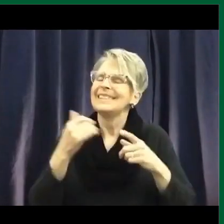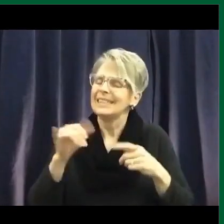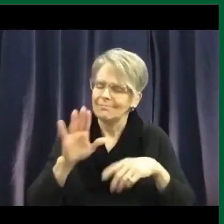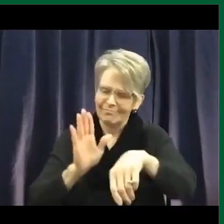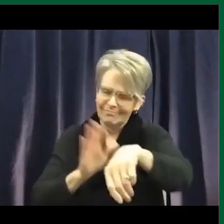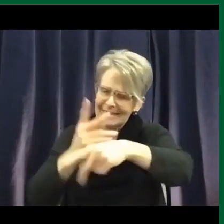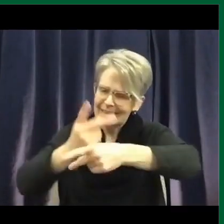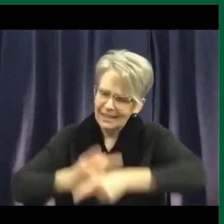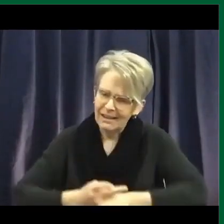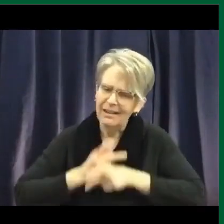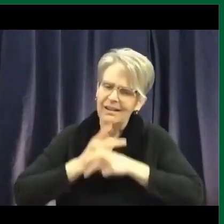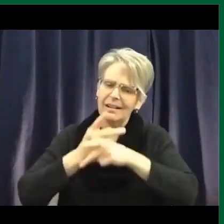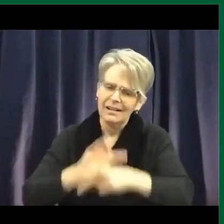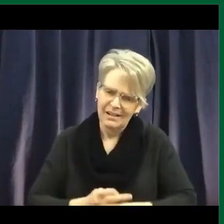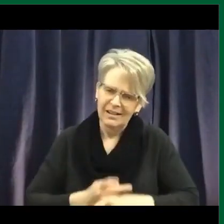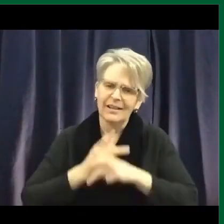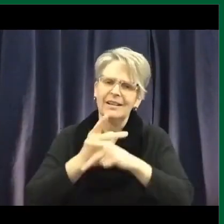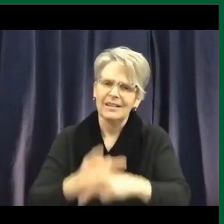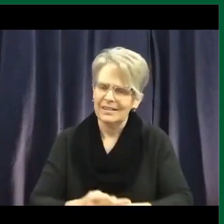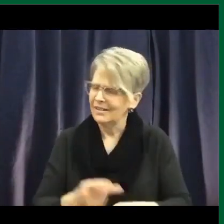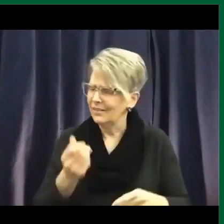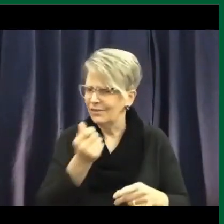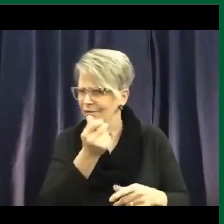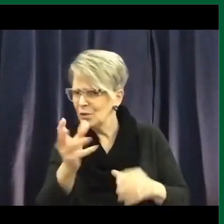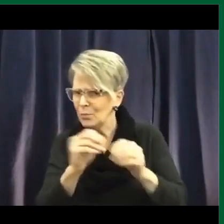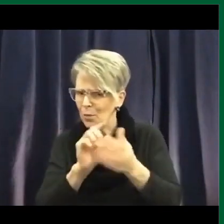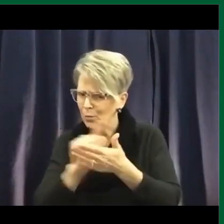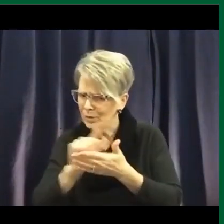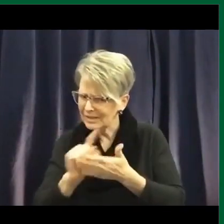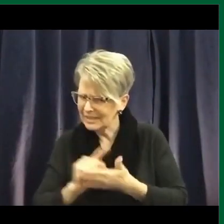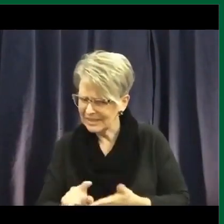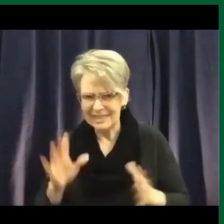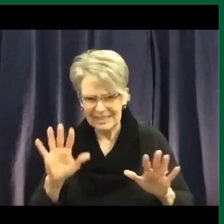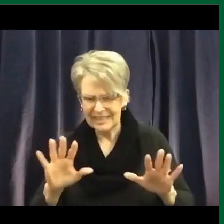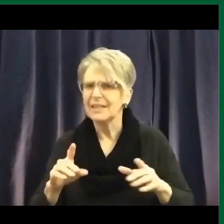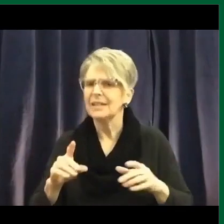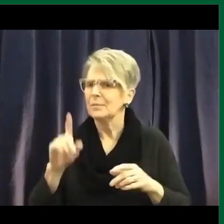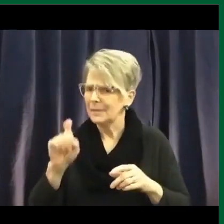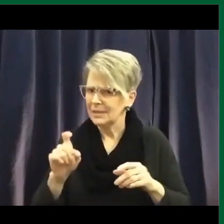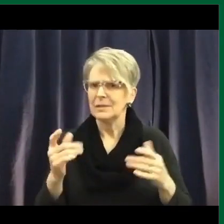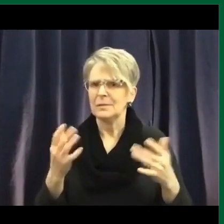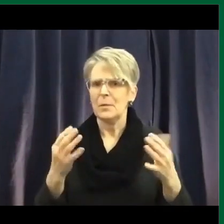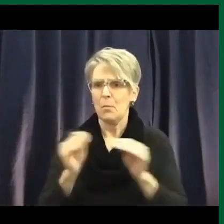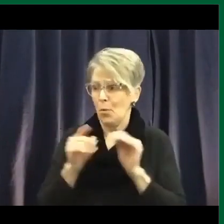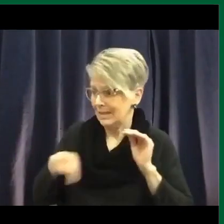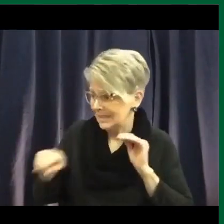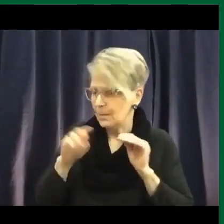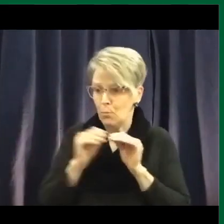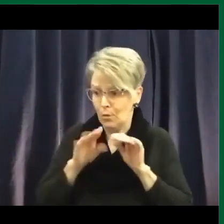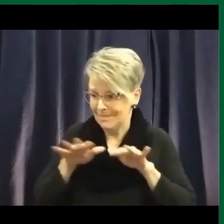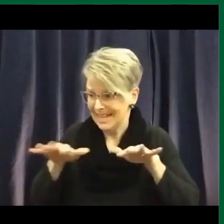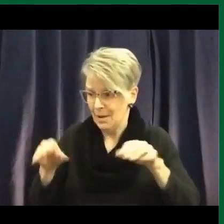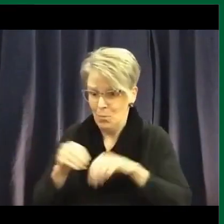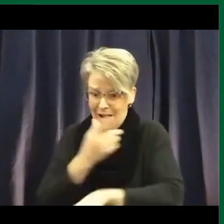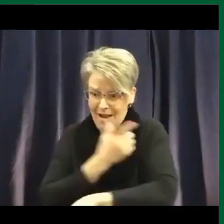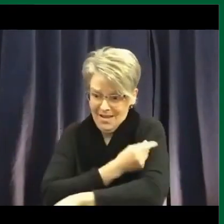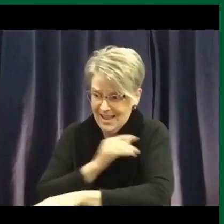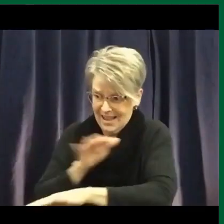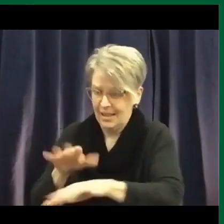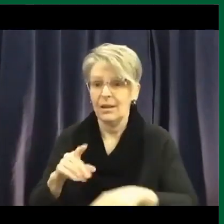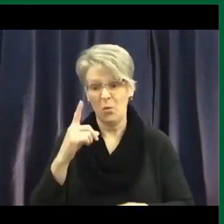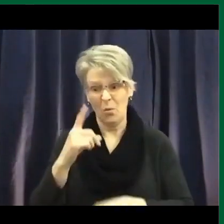caution for a few more weeks until more of us have had a chance to get vaccinated. 1 year ago